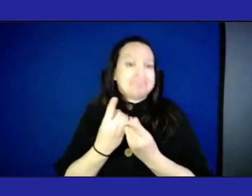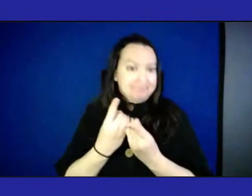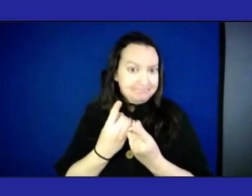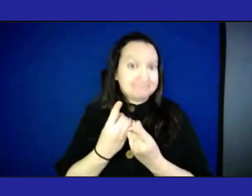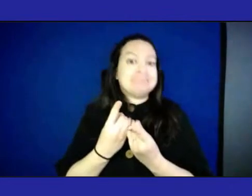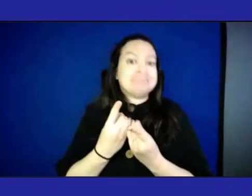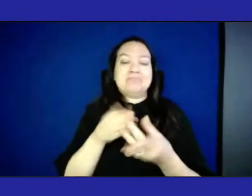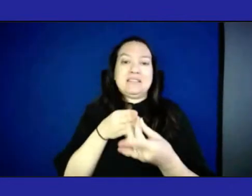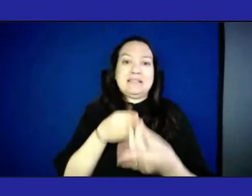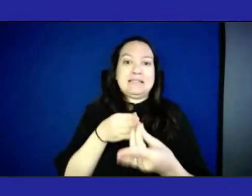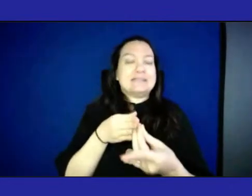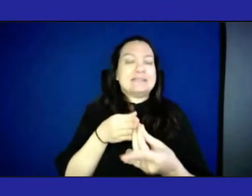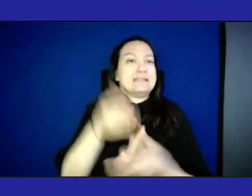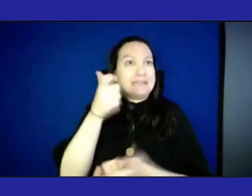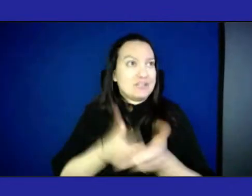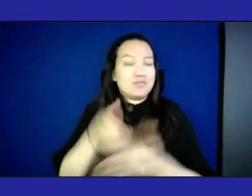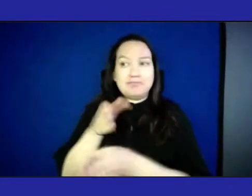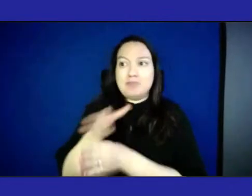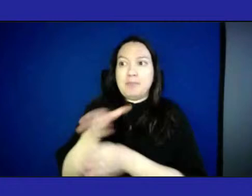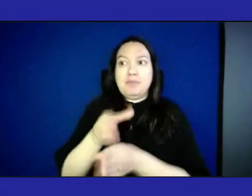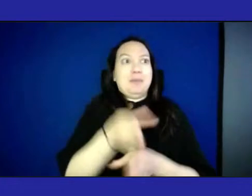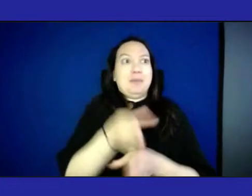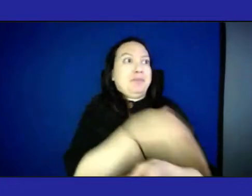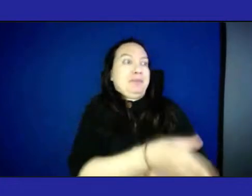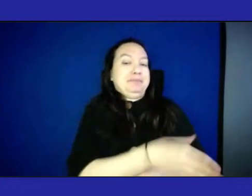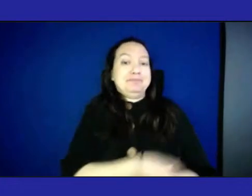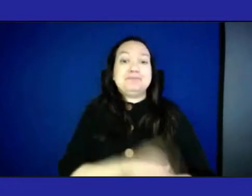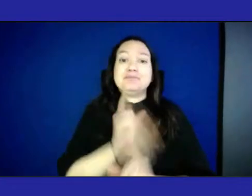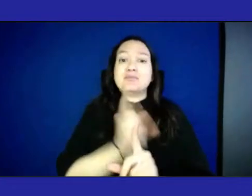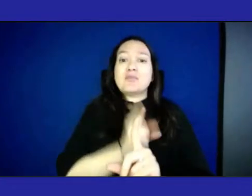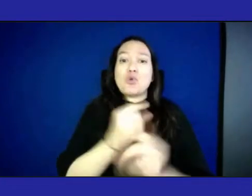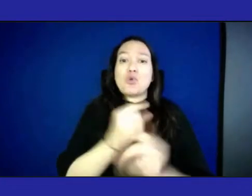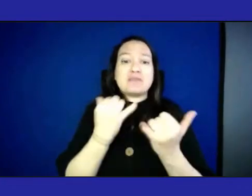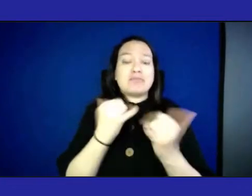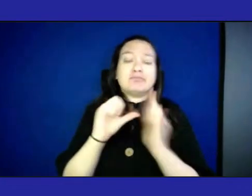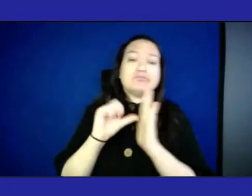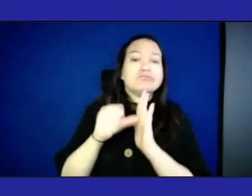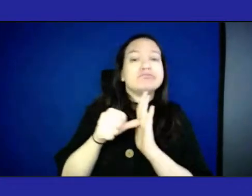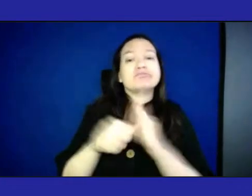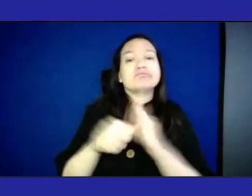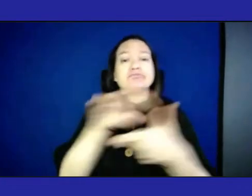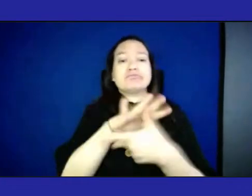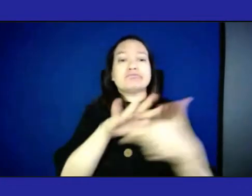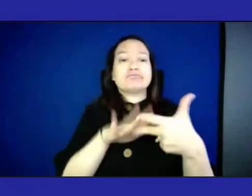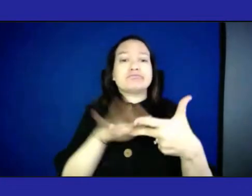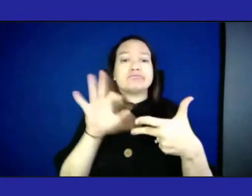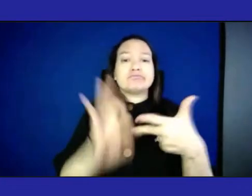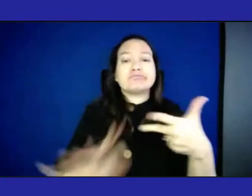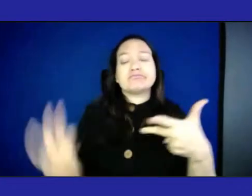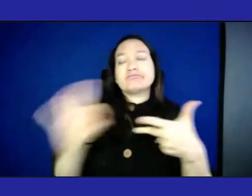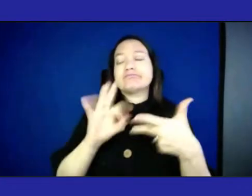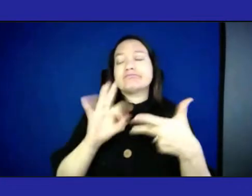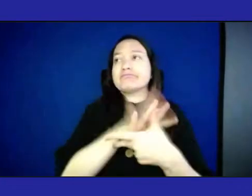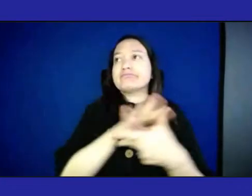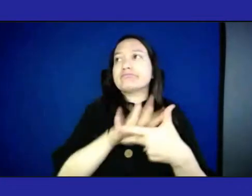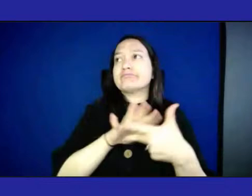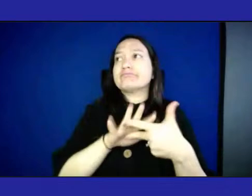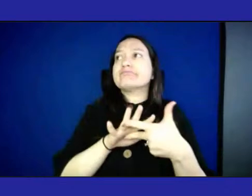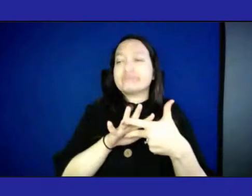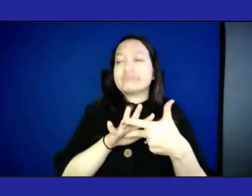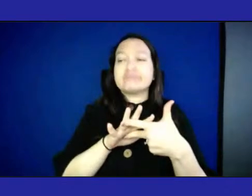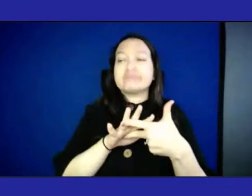leads each of those different areas. Our goal today is to highlight 3 key areas, if you